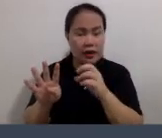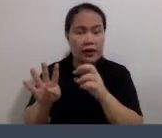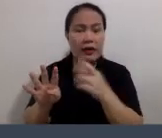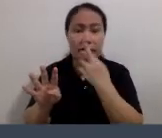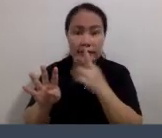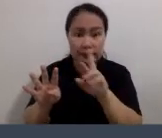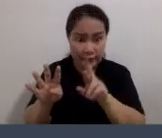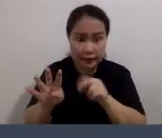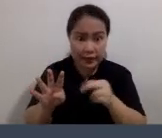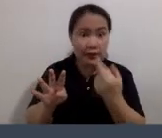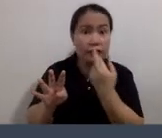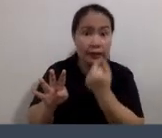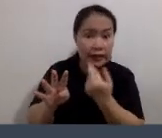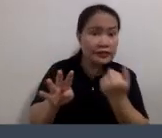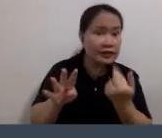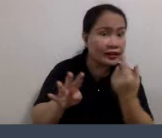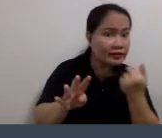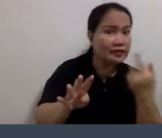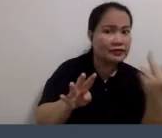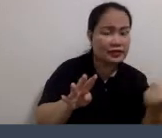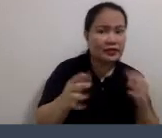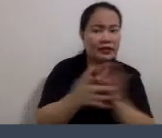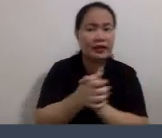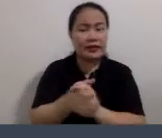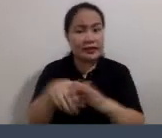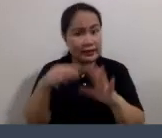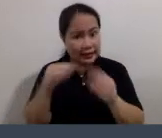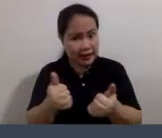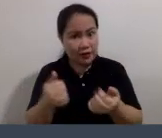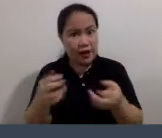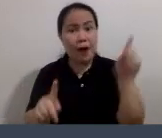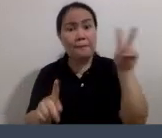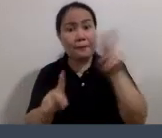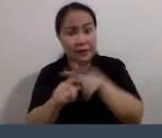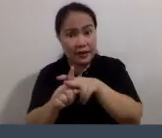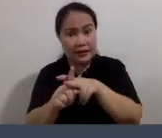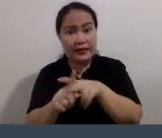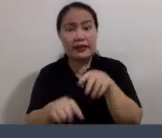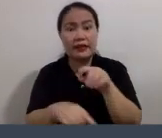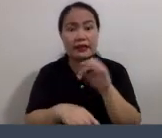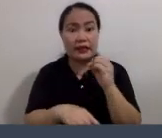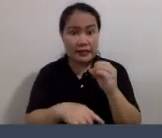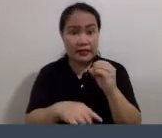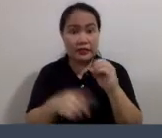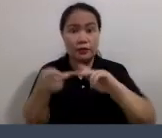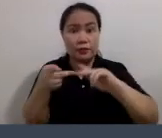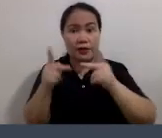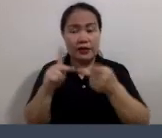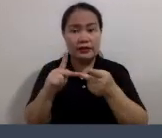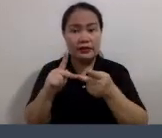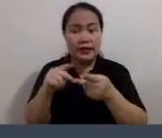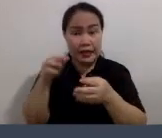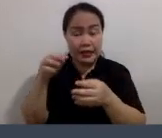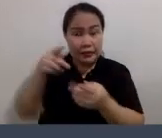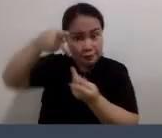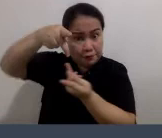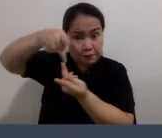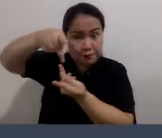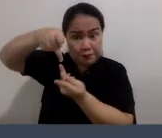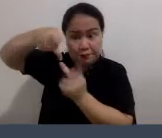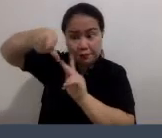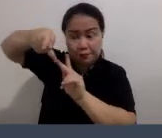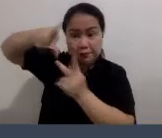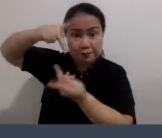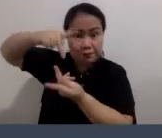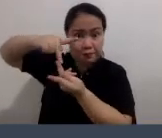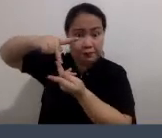negative. Now, let us apply the zero pair. So, sabi ko nga, kapag zero pair, 1 positive,